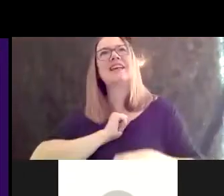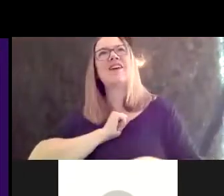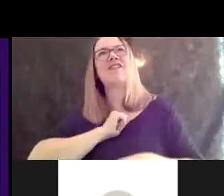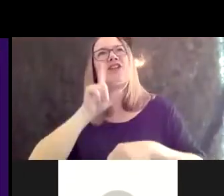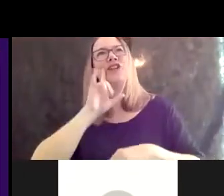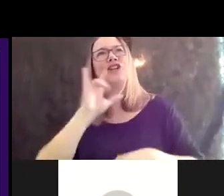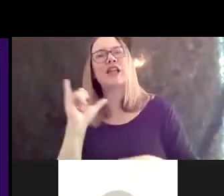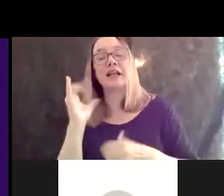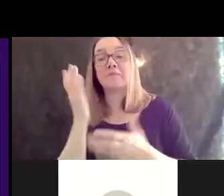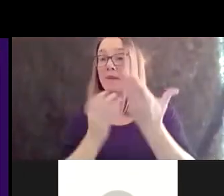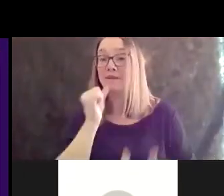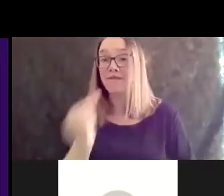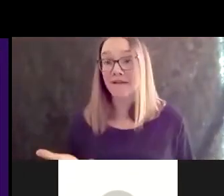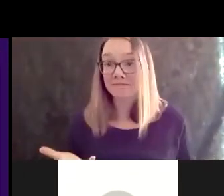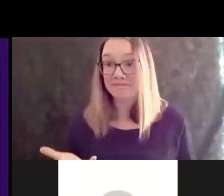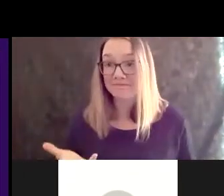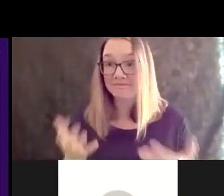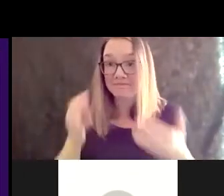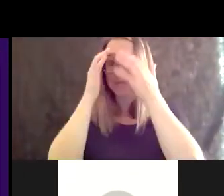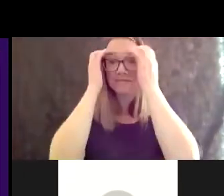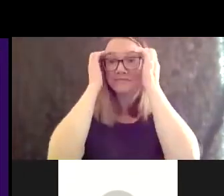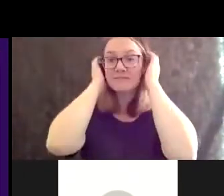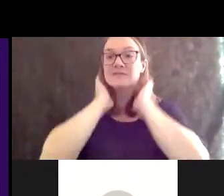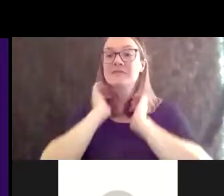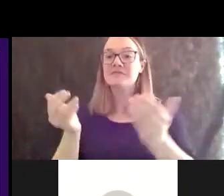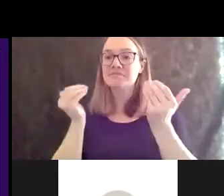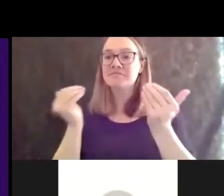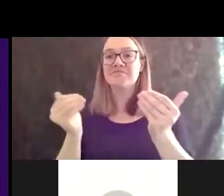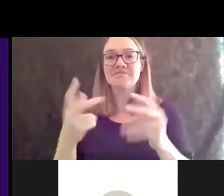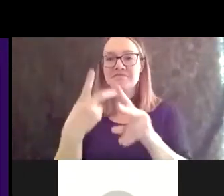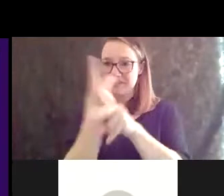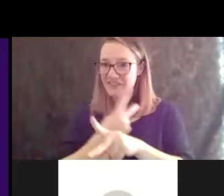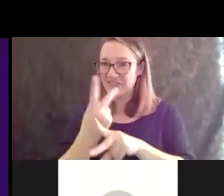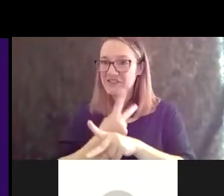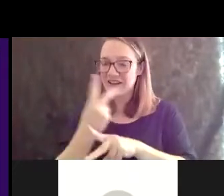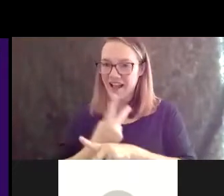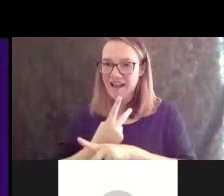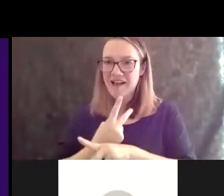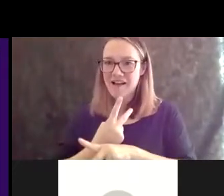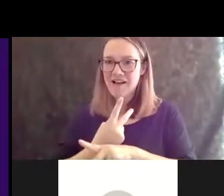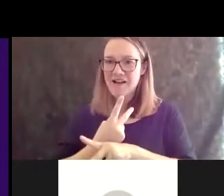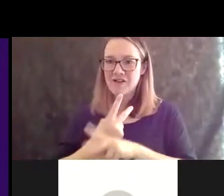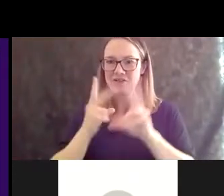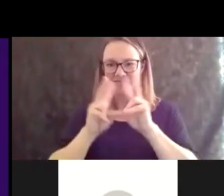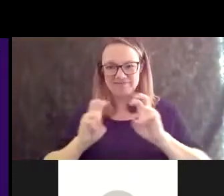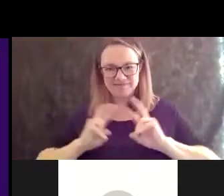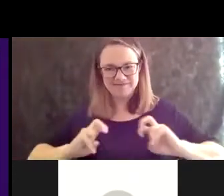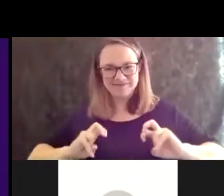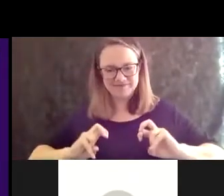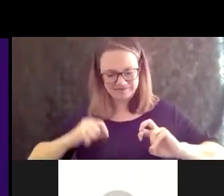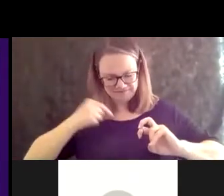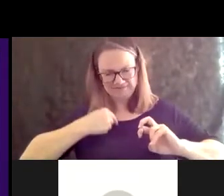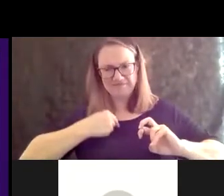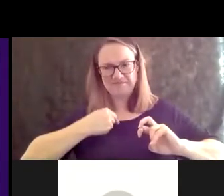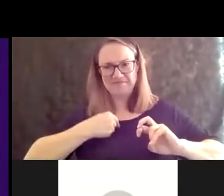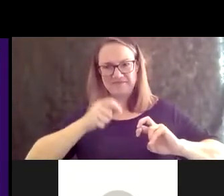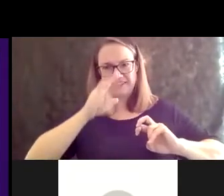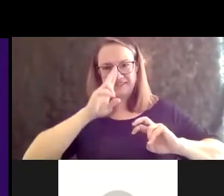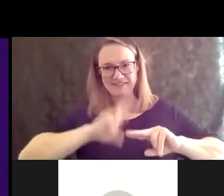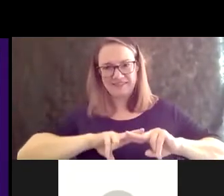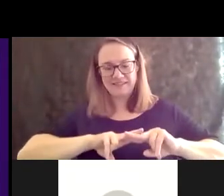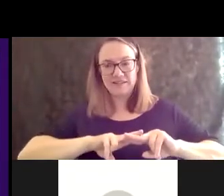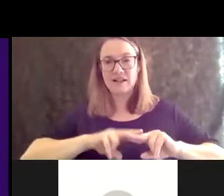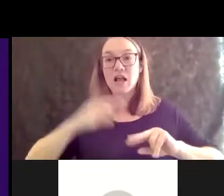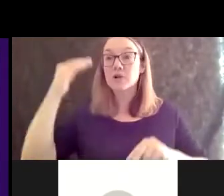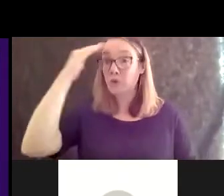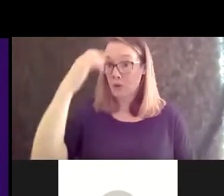And so, yeah, let's figure that out. I invite you to figure out, what does that even mean for you? I know me and how